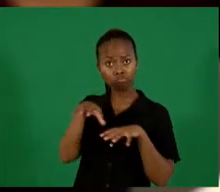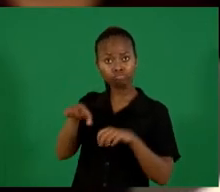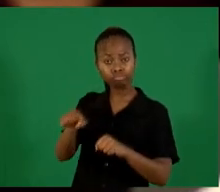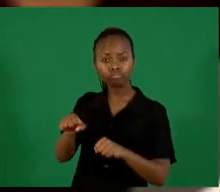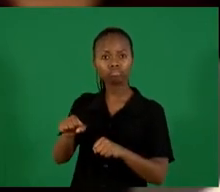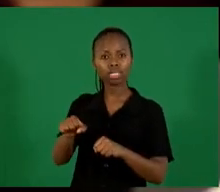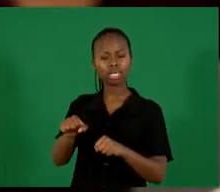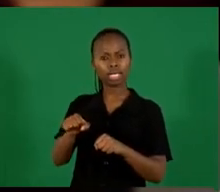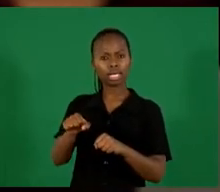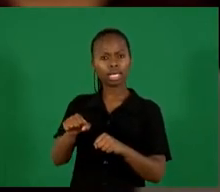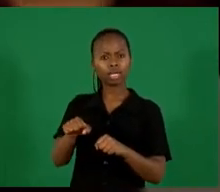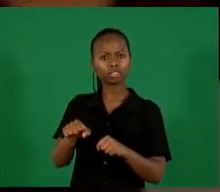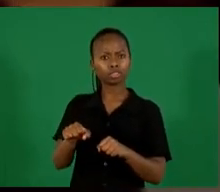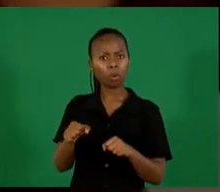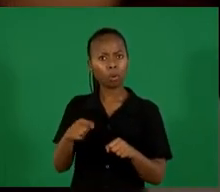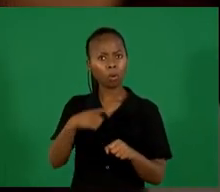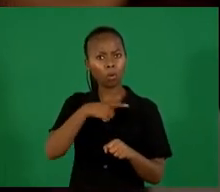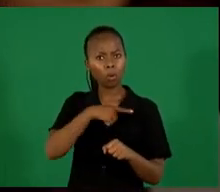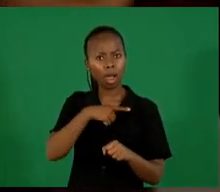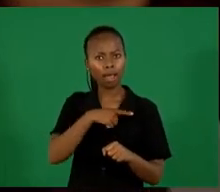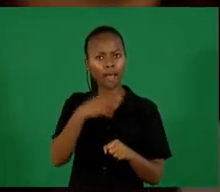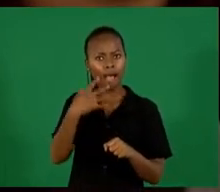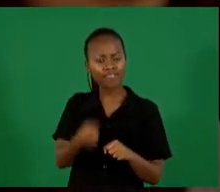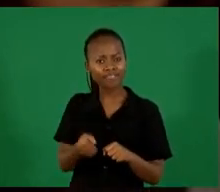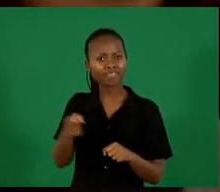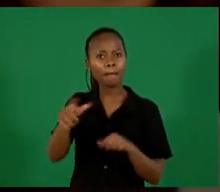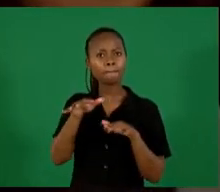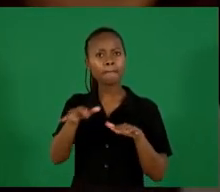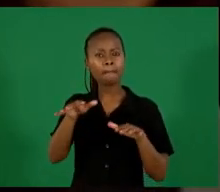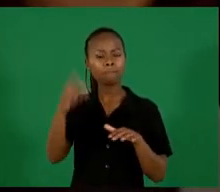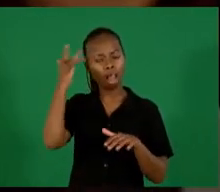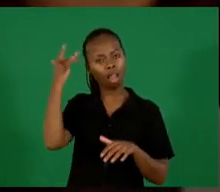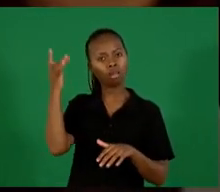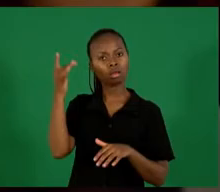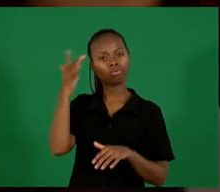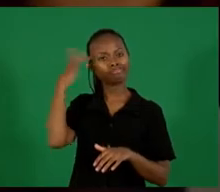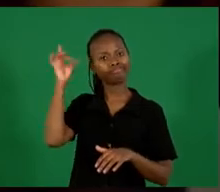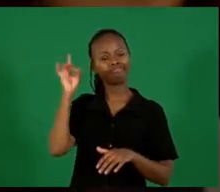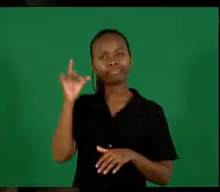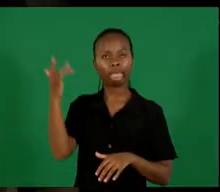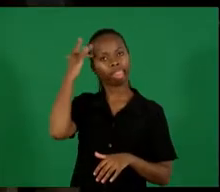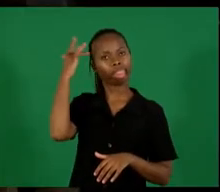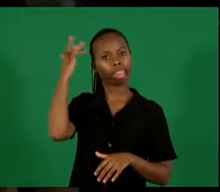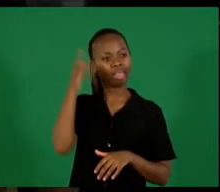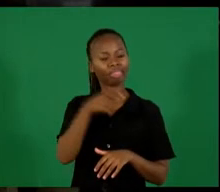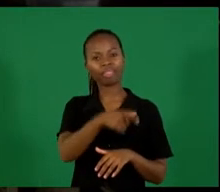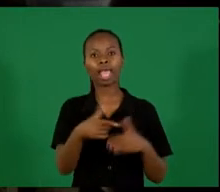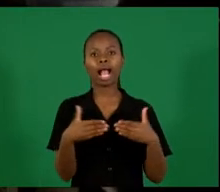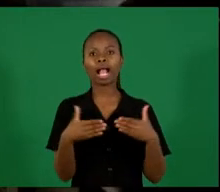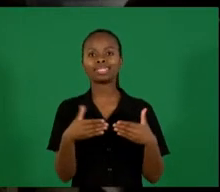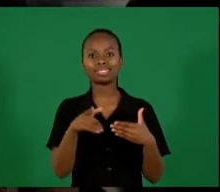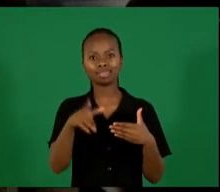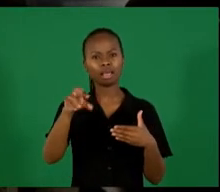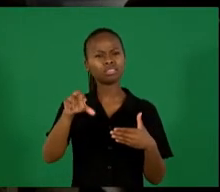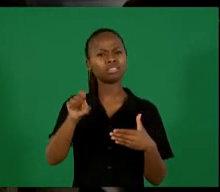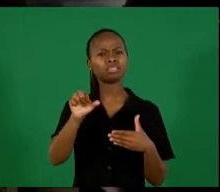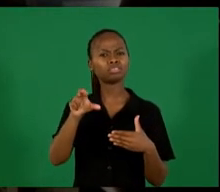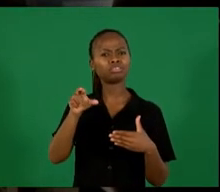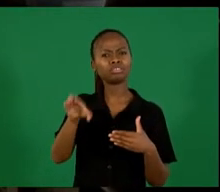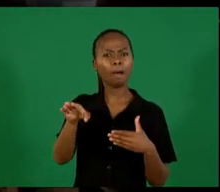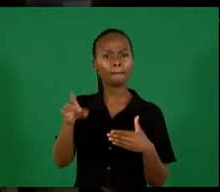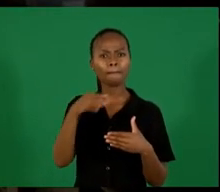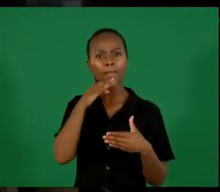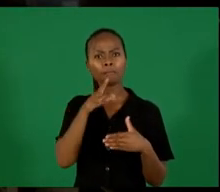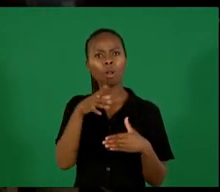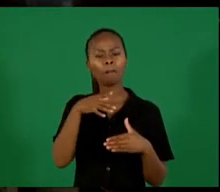the barbarians at the gate of the Reserve Bank, just as you said, sometime in 2019? Thank you. I didn't get your name. I know you are